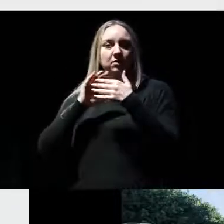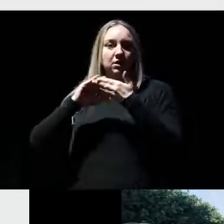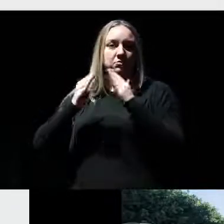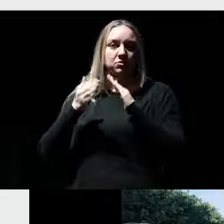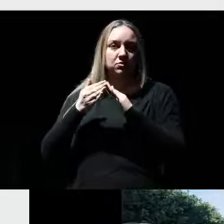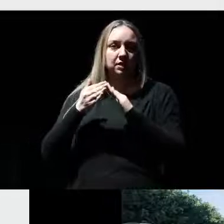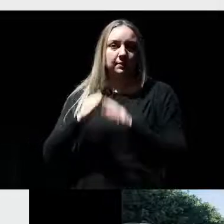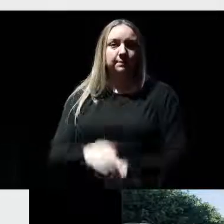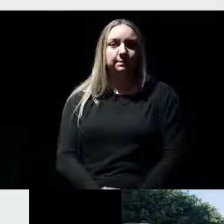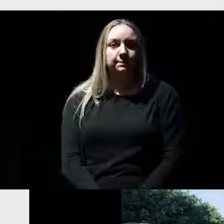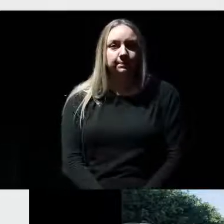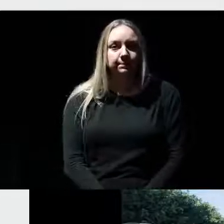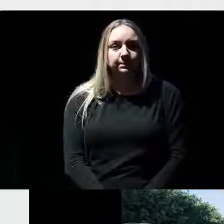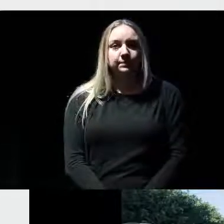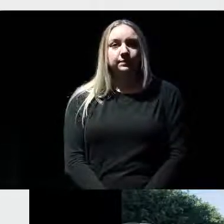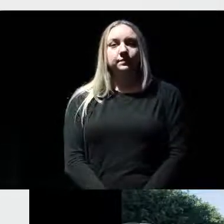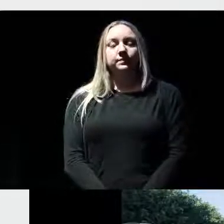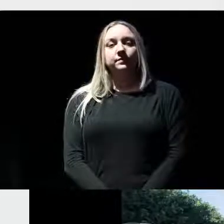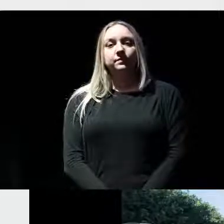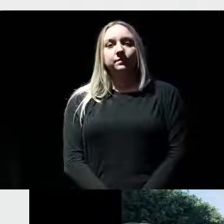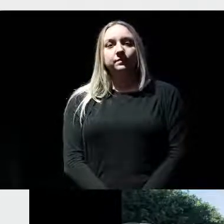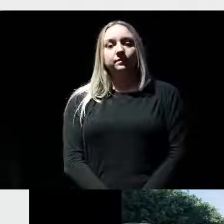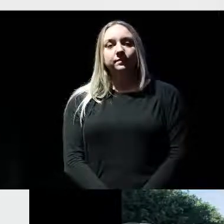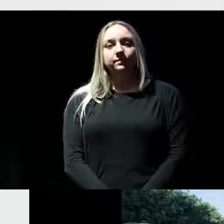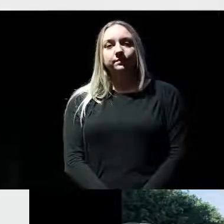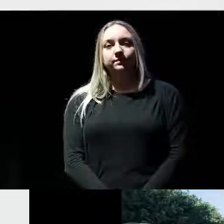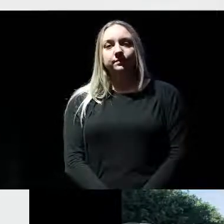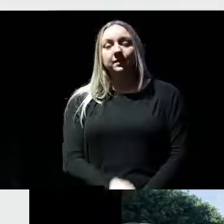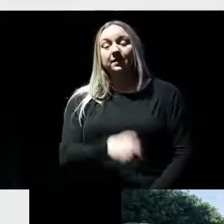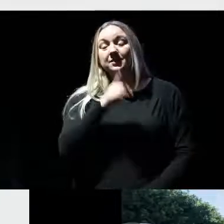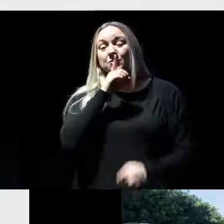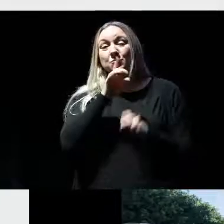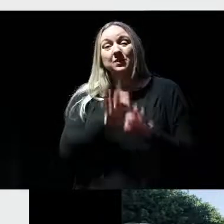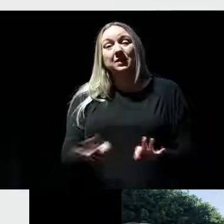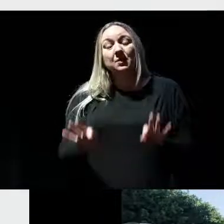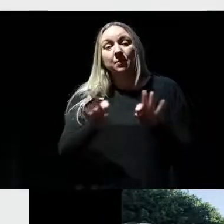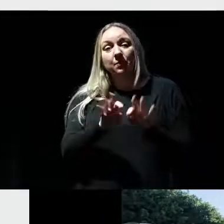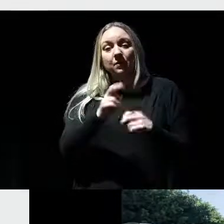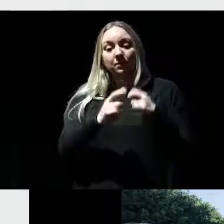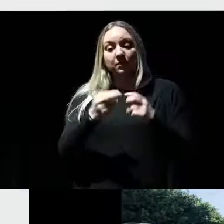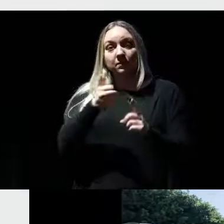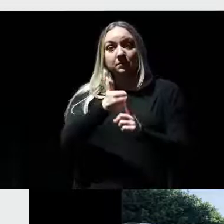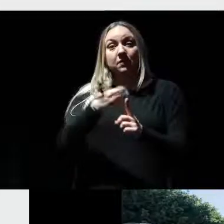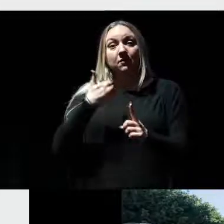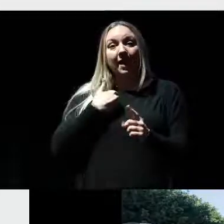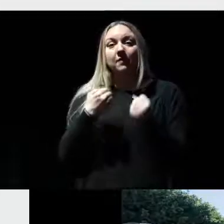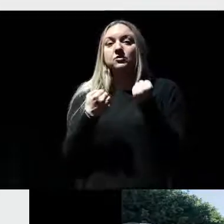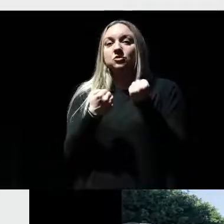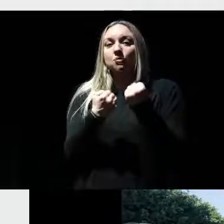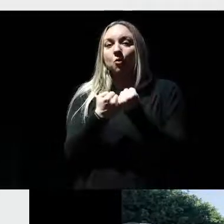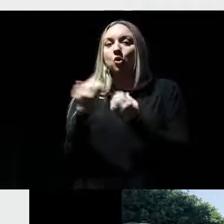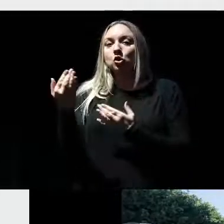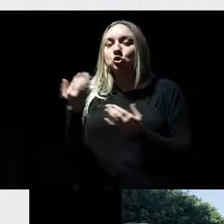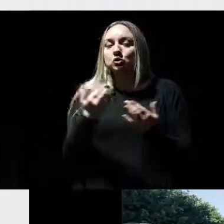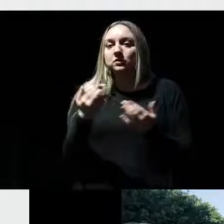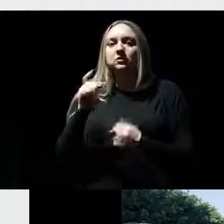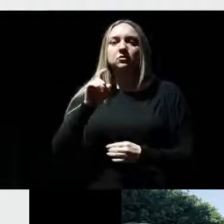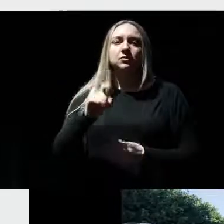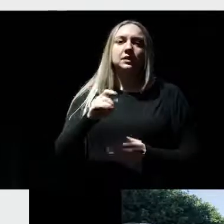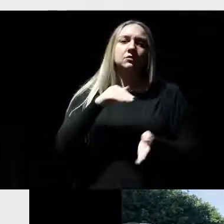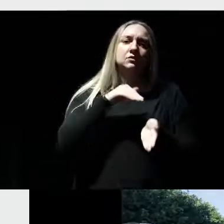connections. Second part is just as important, that these buildings have supportive services in the building, people's